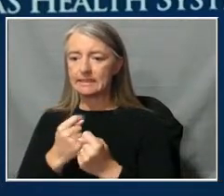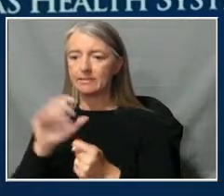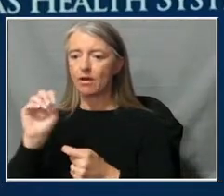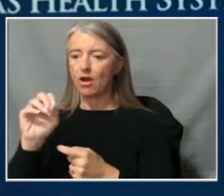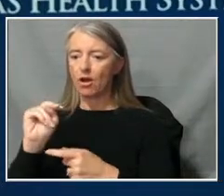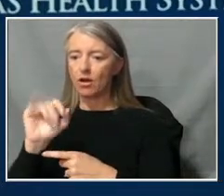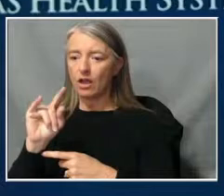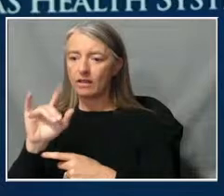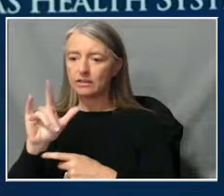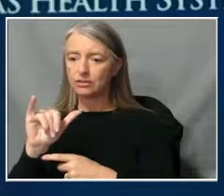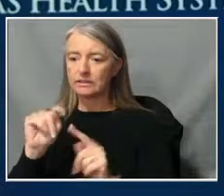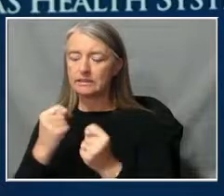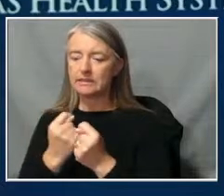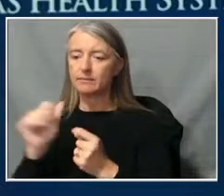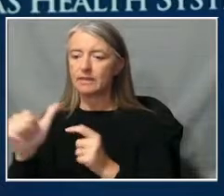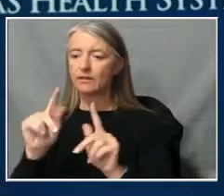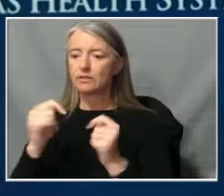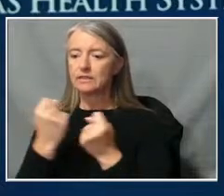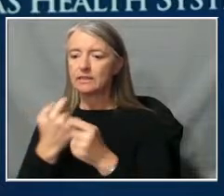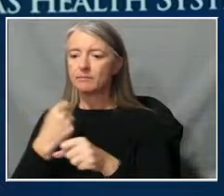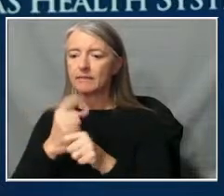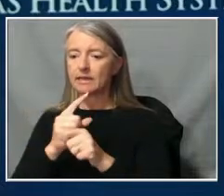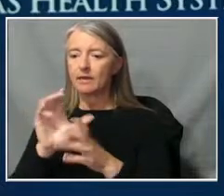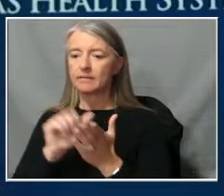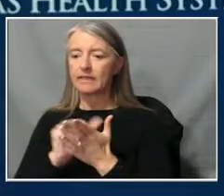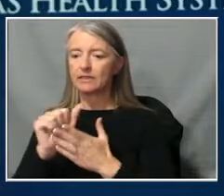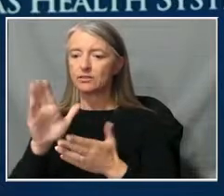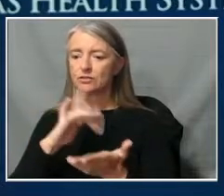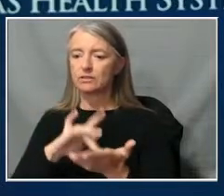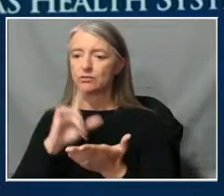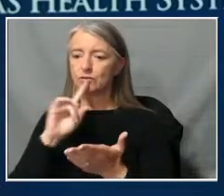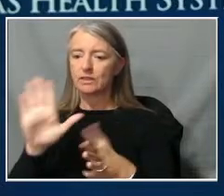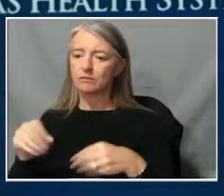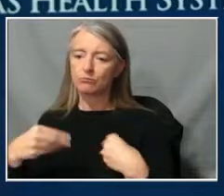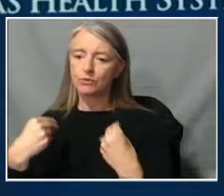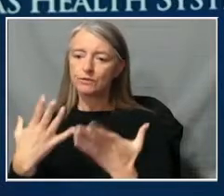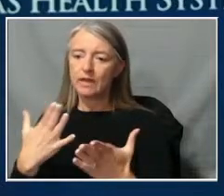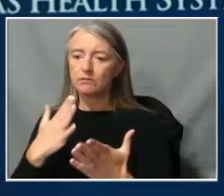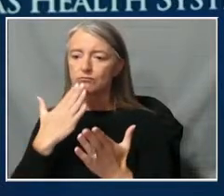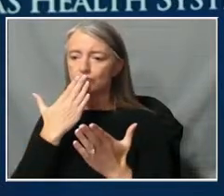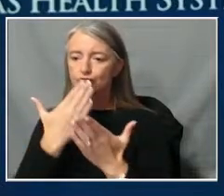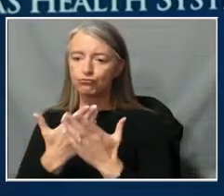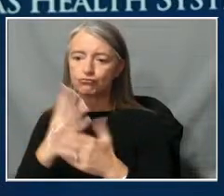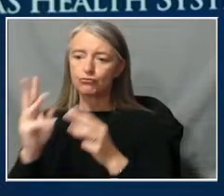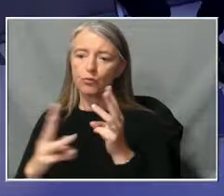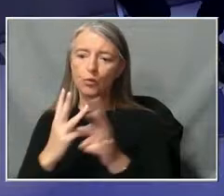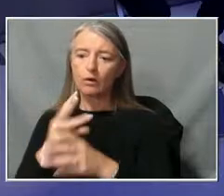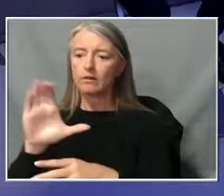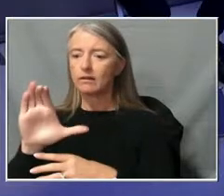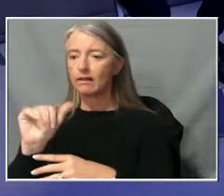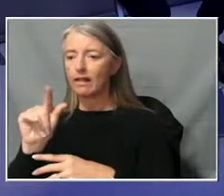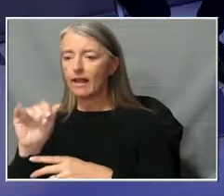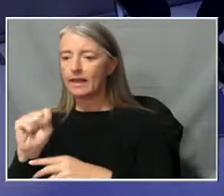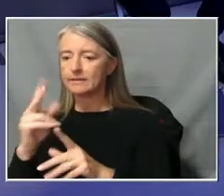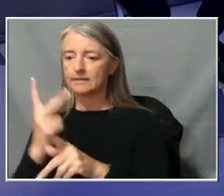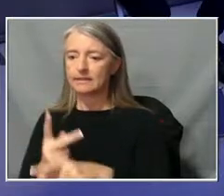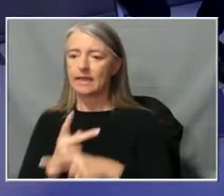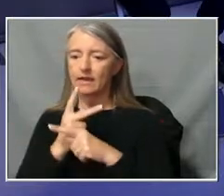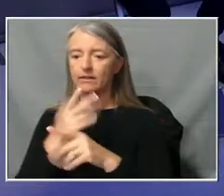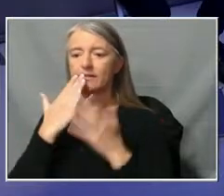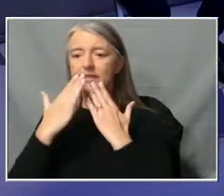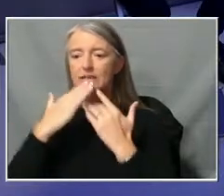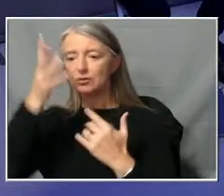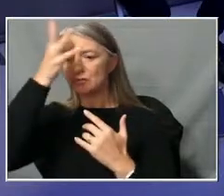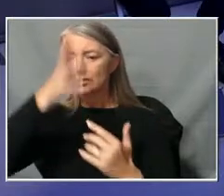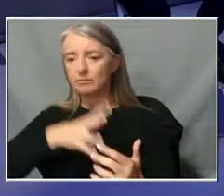along with all the other teams that make up the cancer center, really provide that world-class care to our patients. Gentlemen, thank you so much, and thank you to all